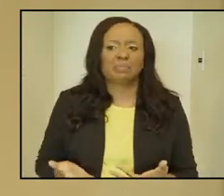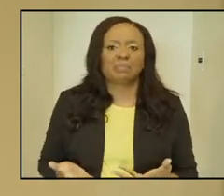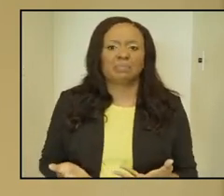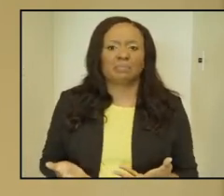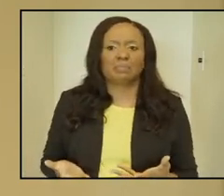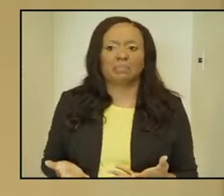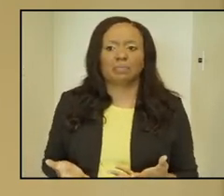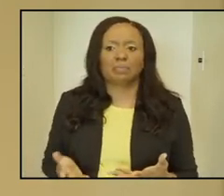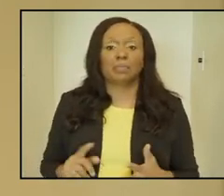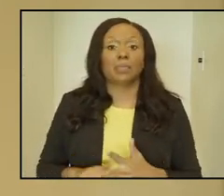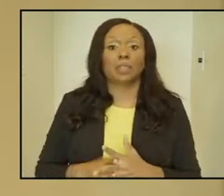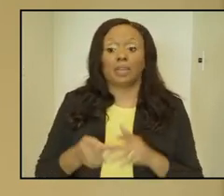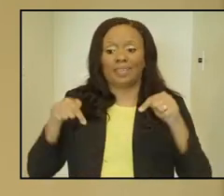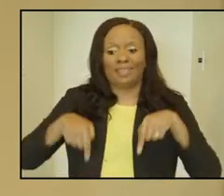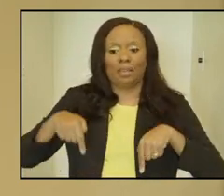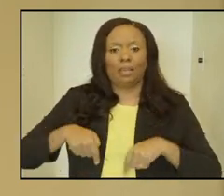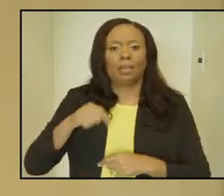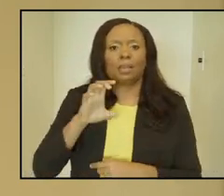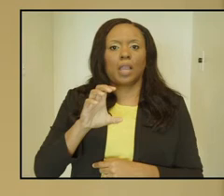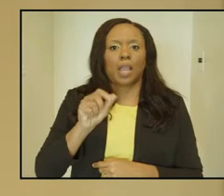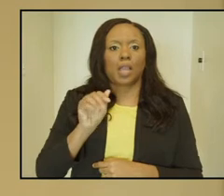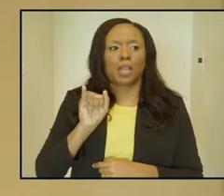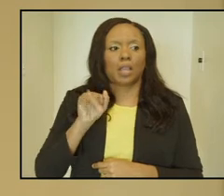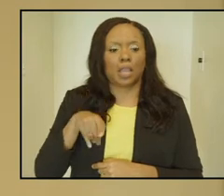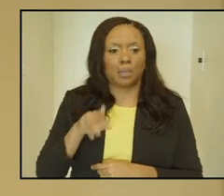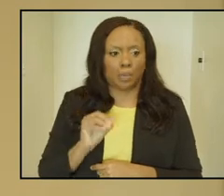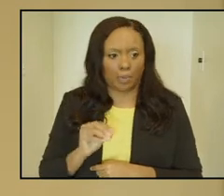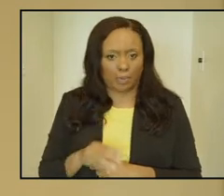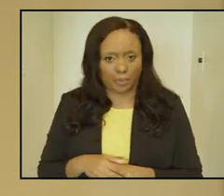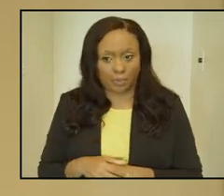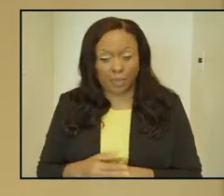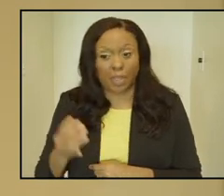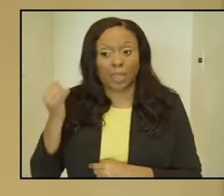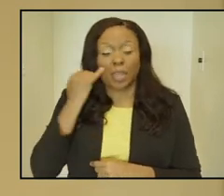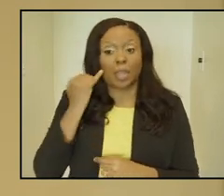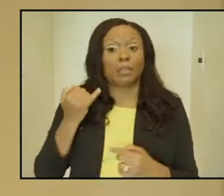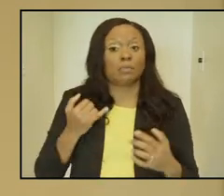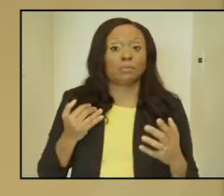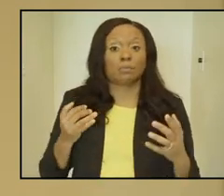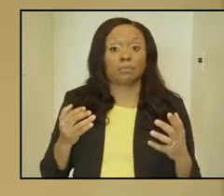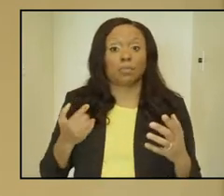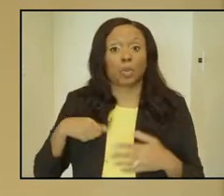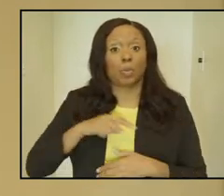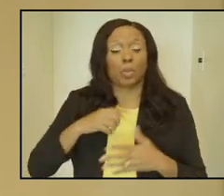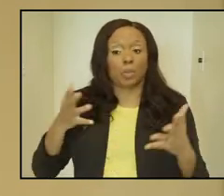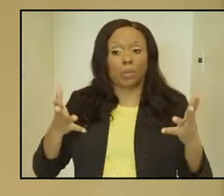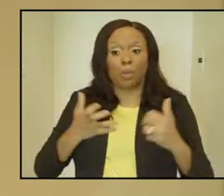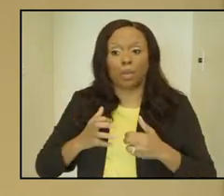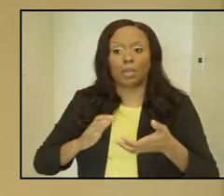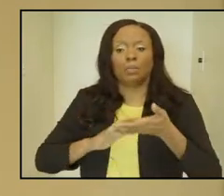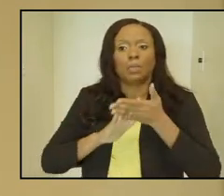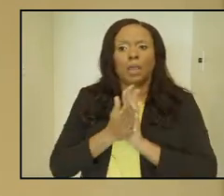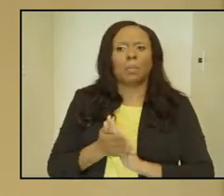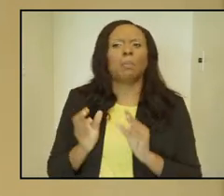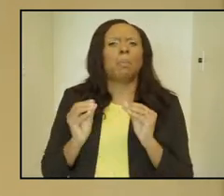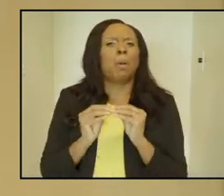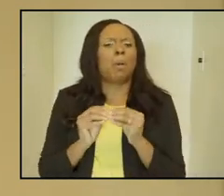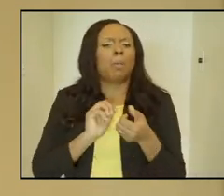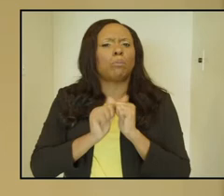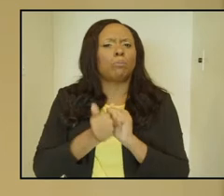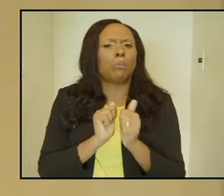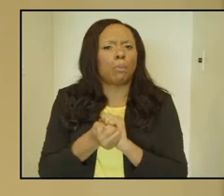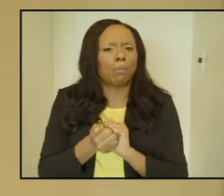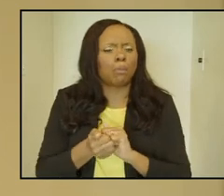the corporate registry. For Barbados to be competitive as a jurisdiction of choice in the international business sector, and